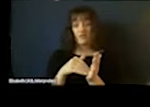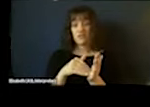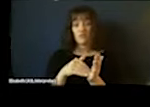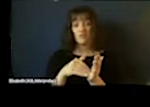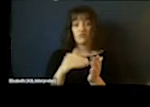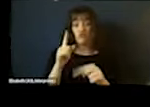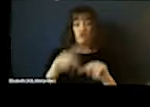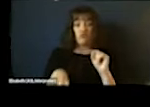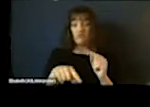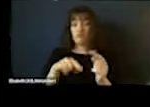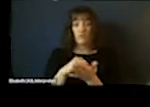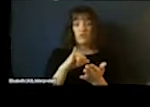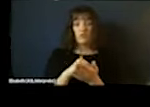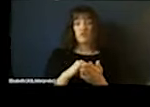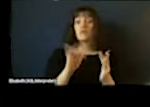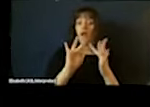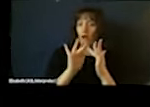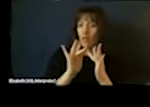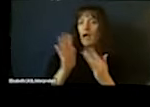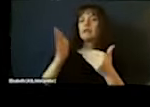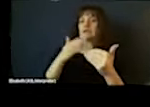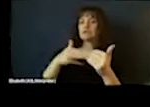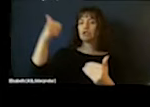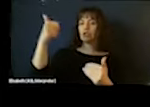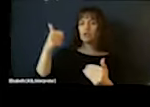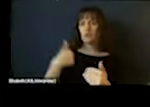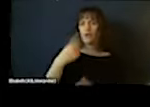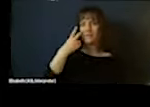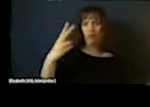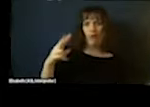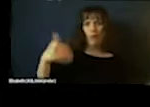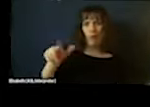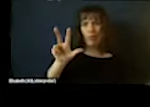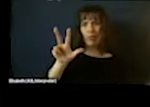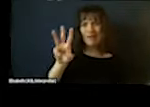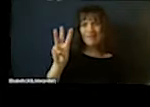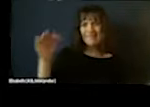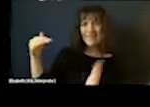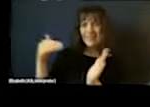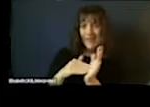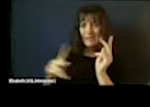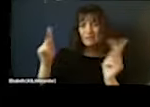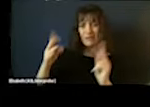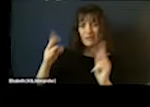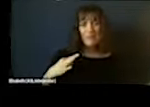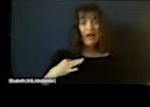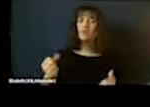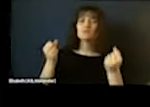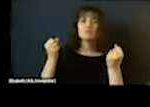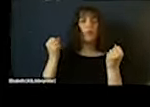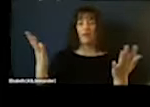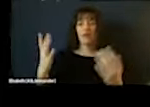those 36,000 applicants, my first thought is maybe I cannot make it because too many. And how can I beat all those 36,000